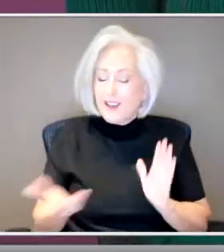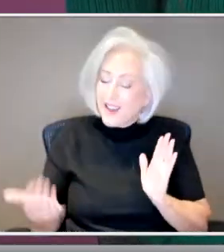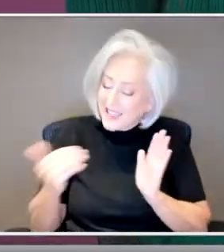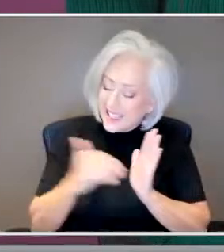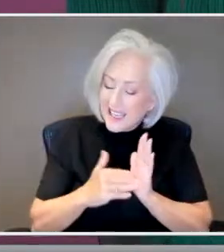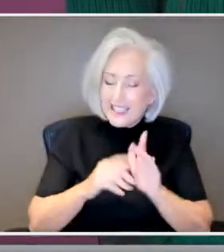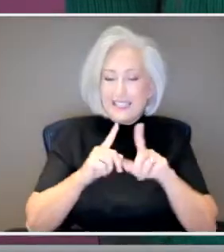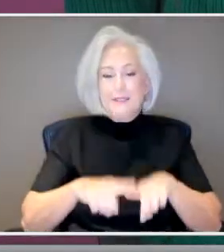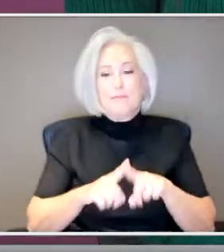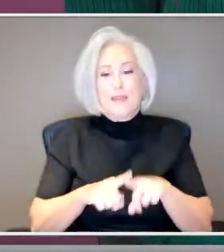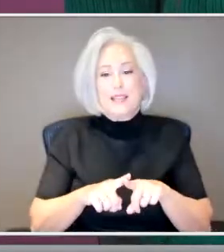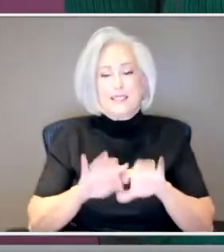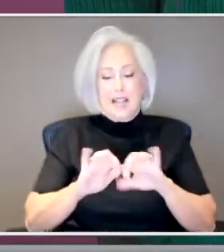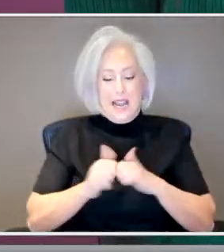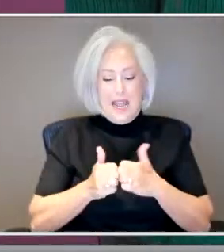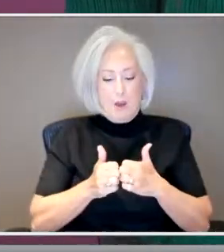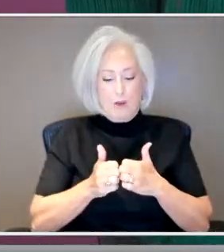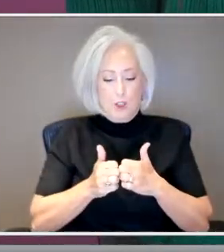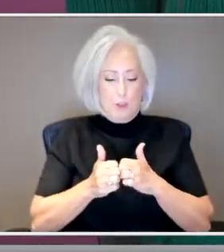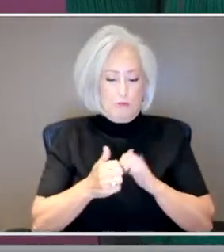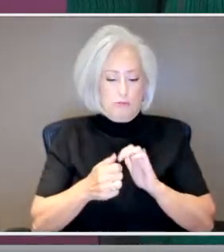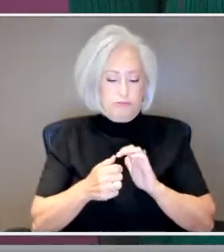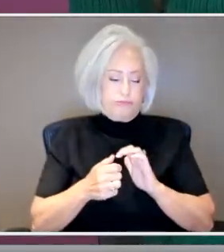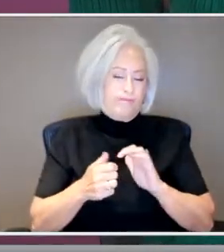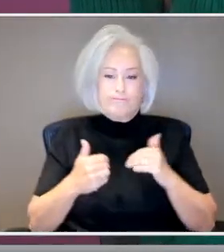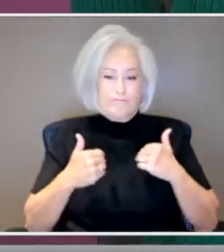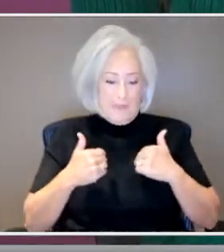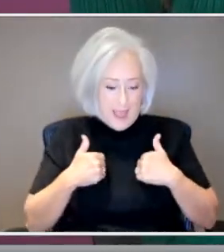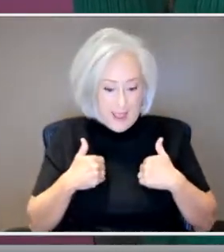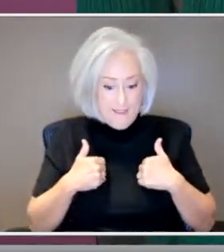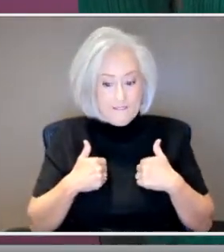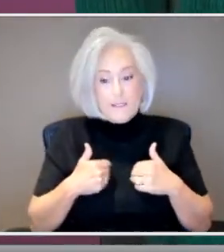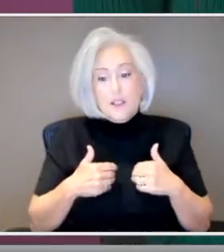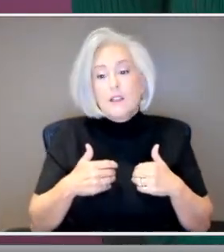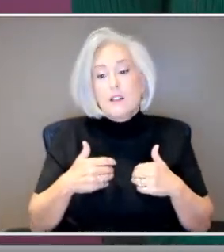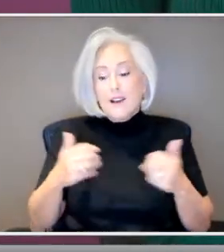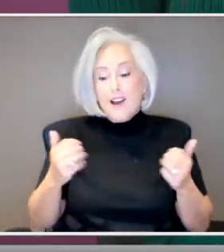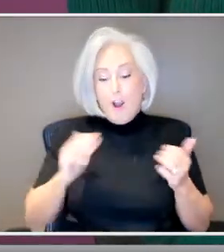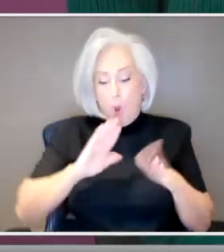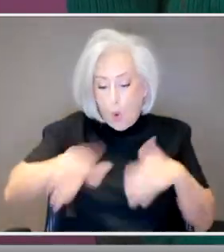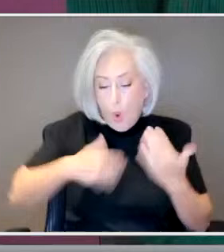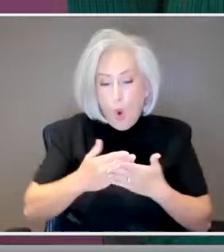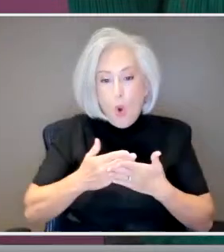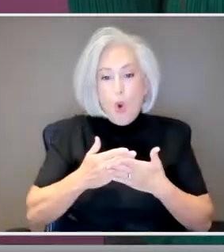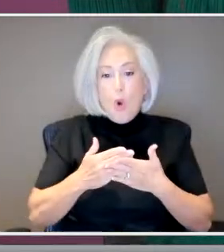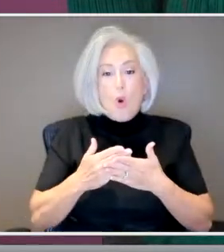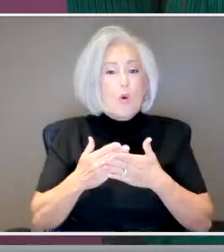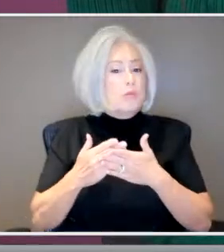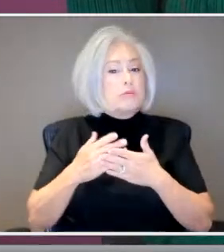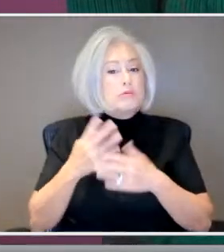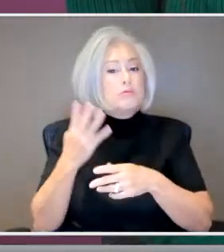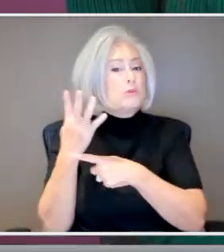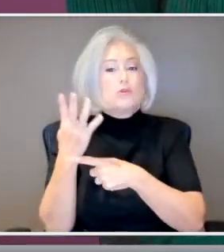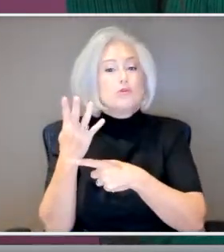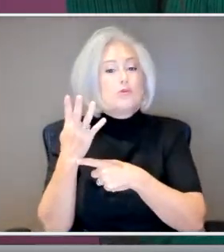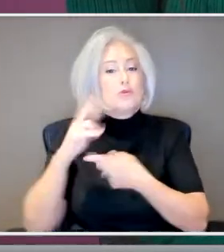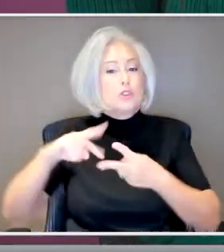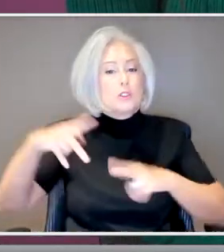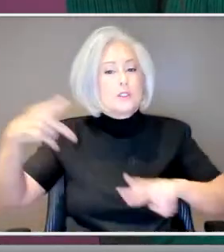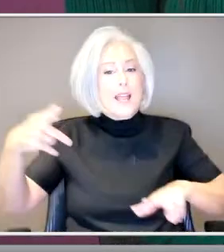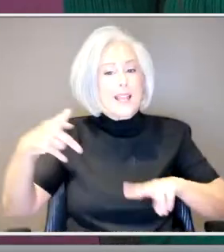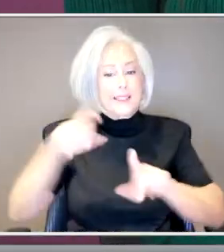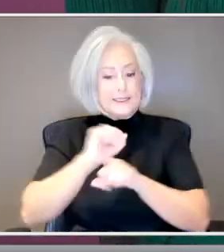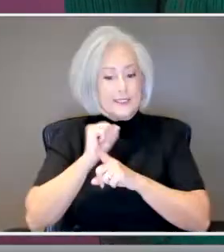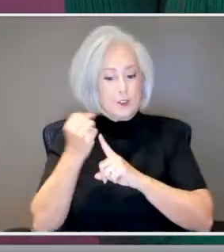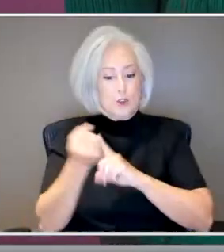buffet table. Are you going to pick everything on the menu that is associated with that genetic condition? Or are you just going to pick and choose the few? And that's